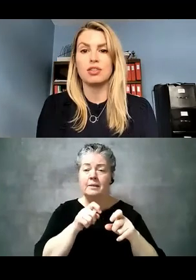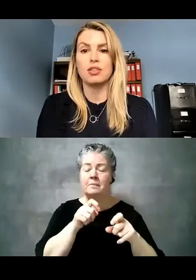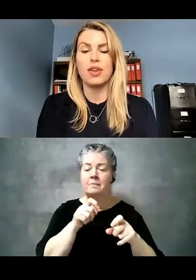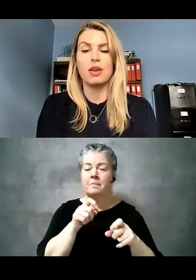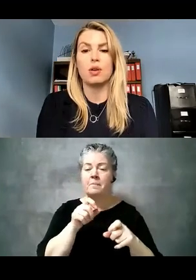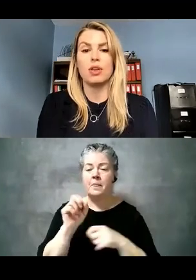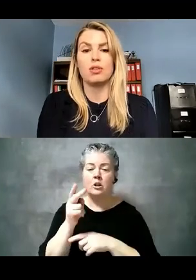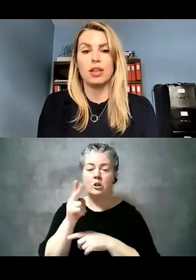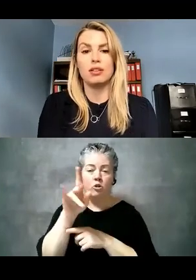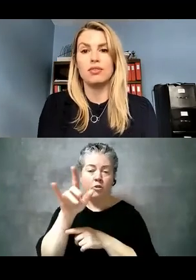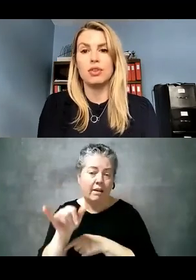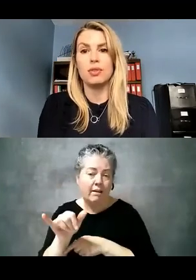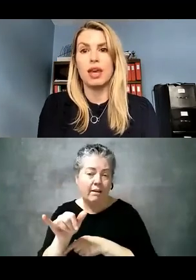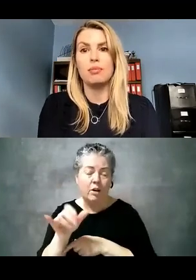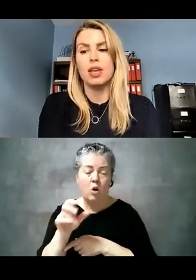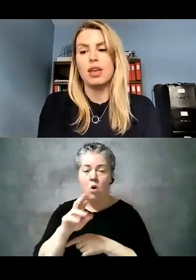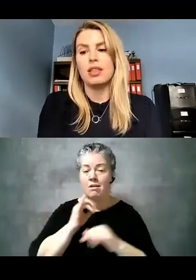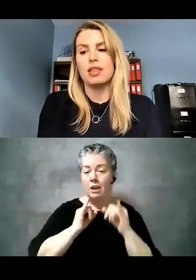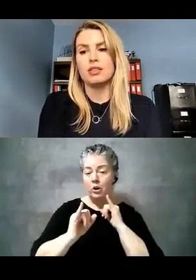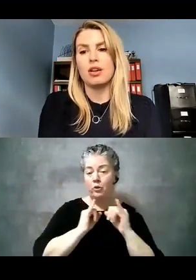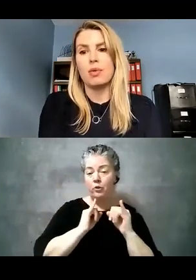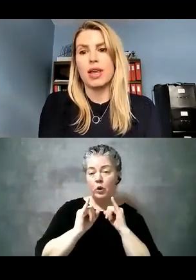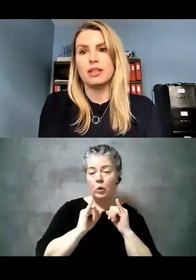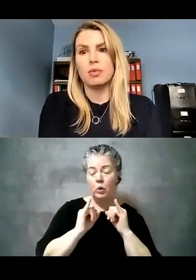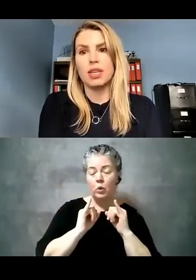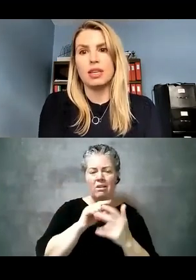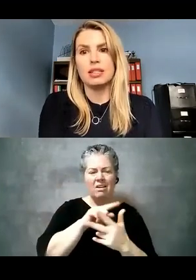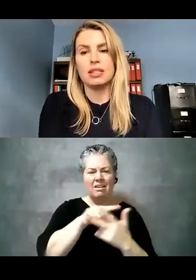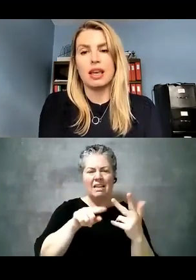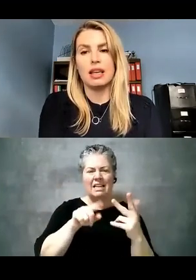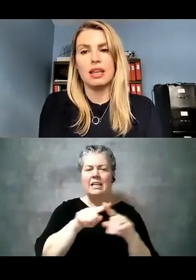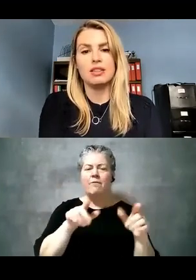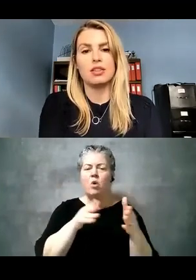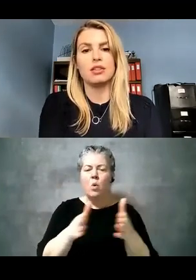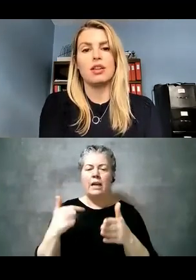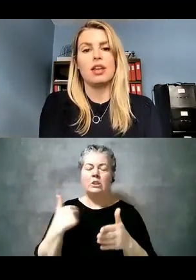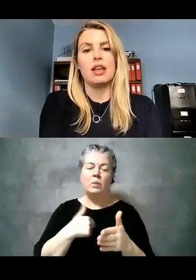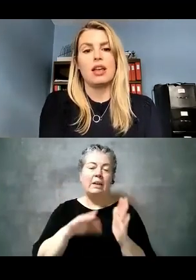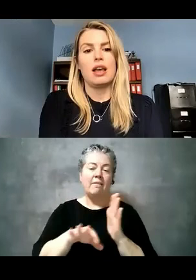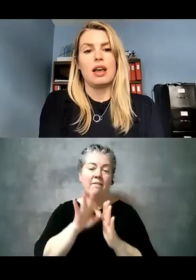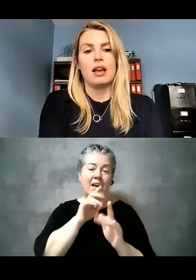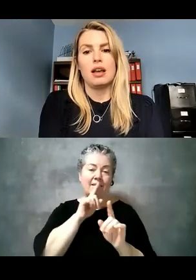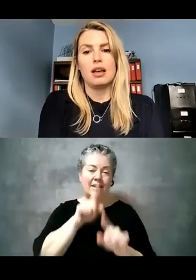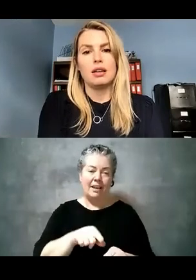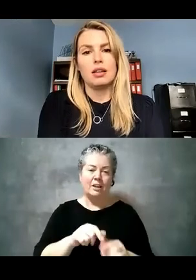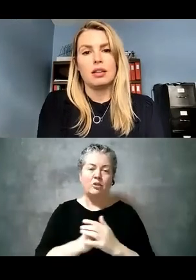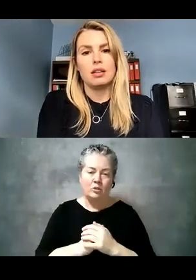on a survey, or we could interview them. These are all ways that we can get to that answer.